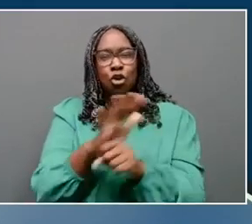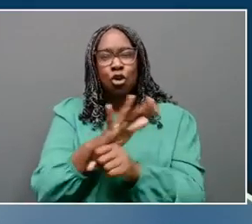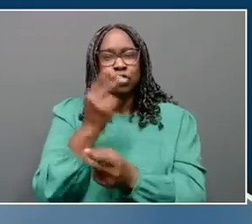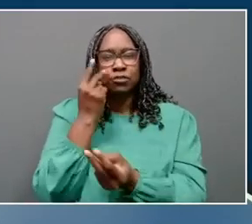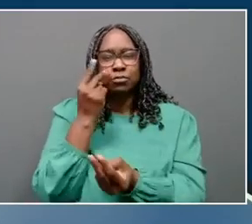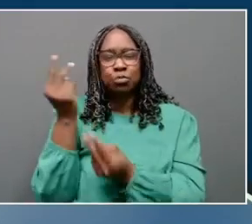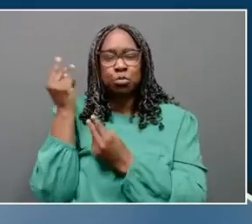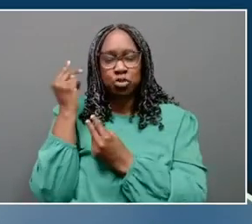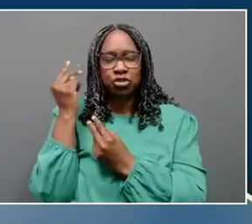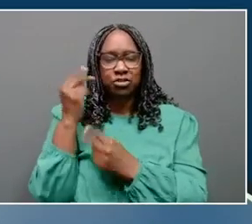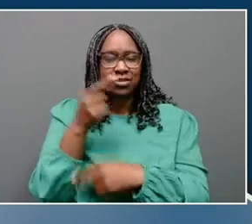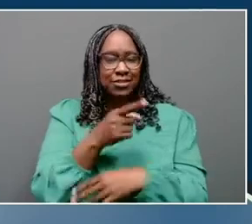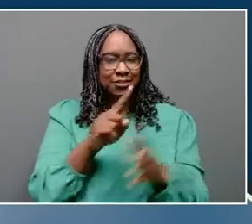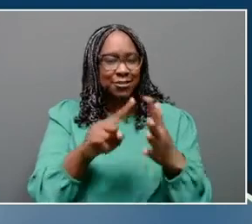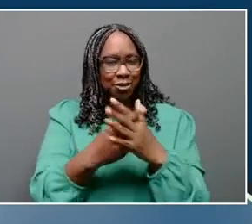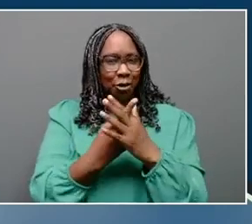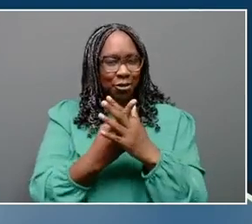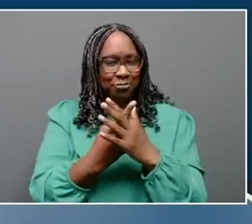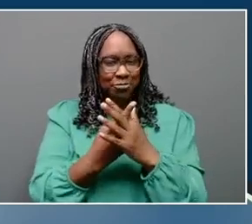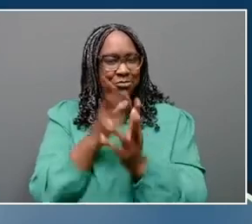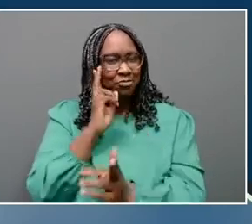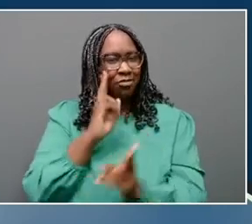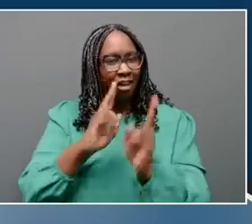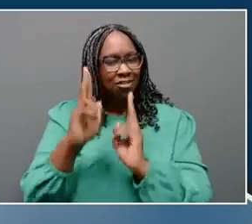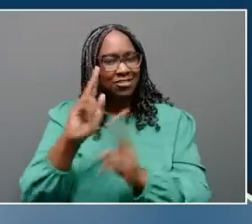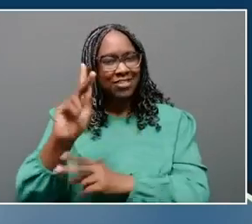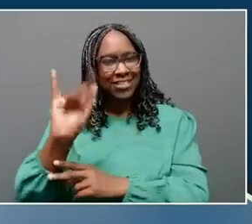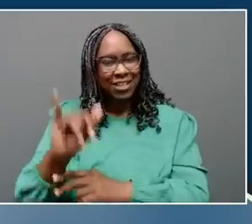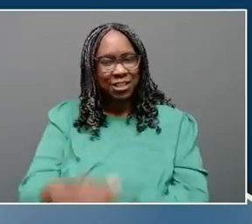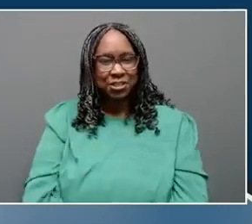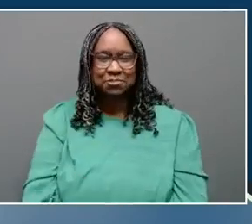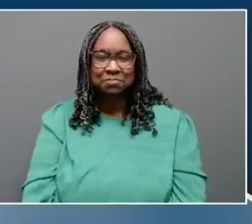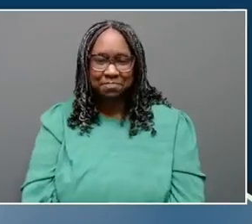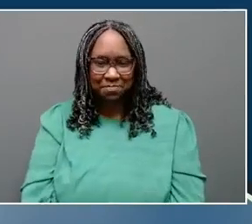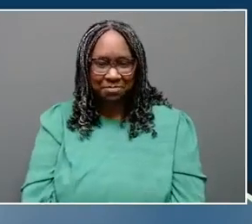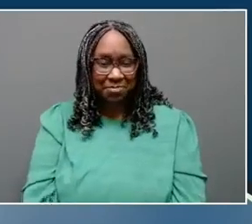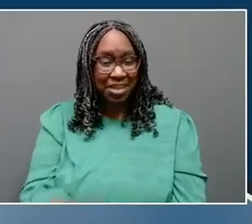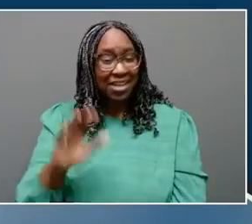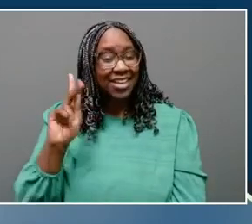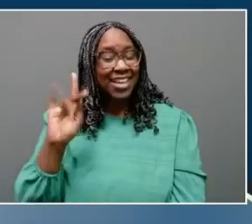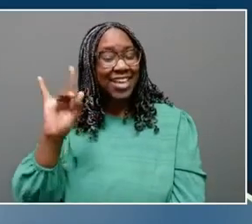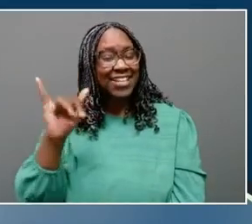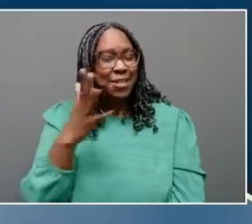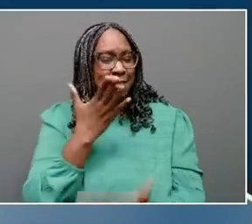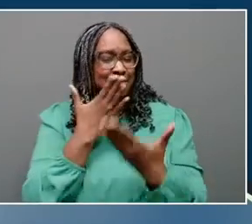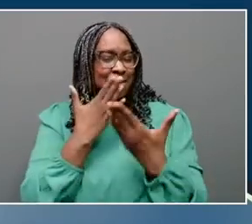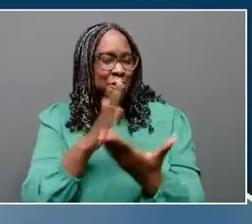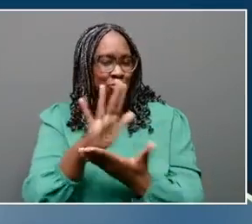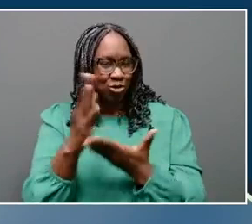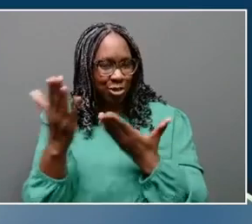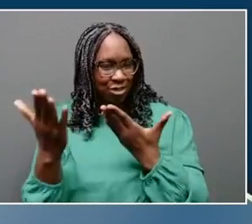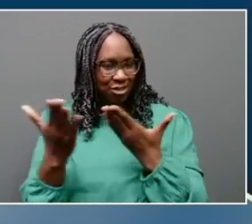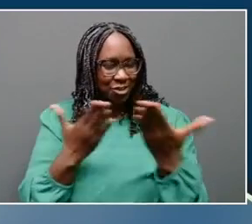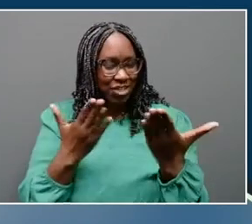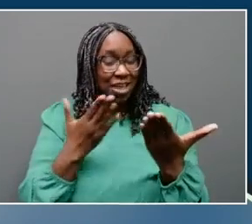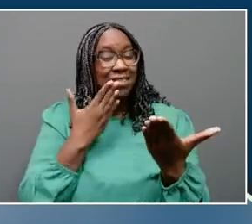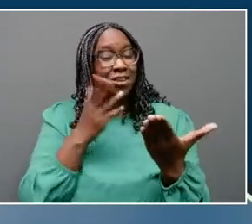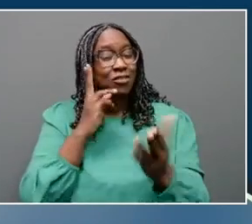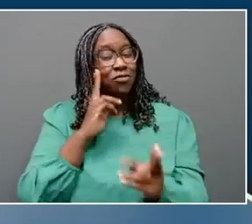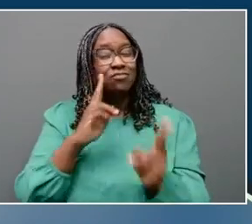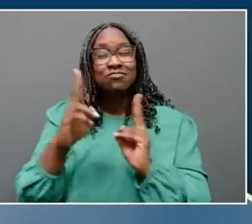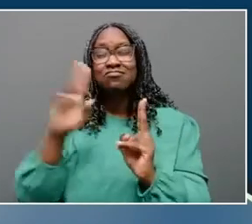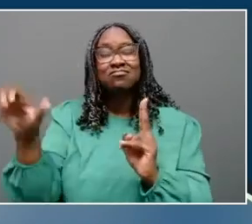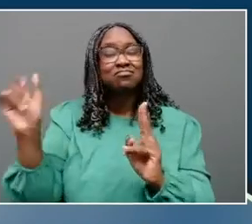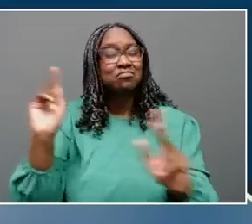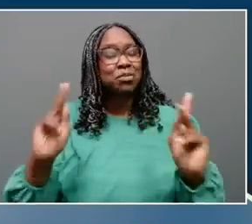she began to honor Kentuckians. So Candy, thank you for your service. Thank you for honoring your fellow Kentuckians. You are a